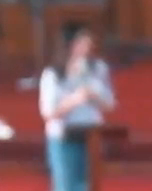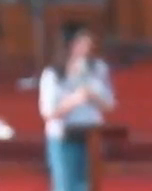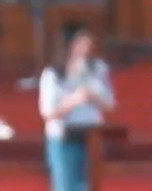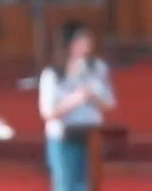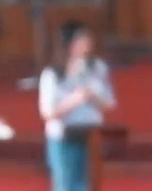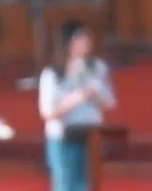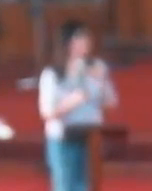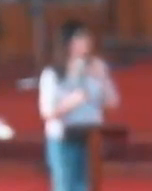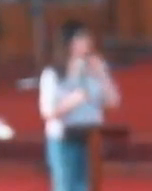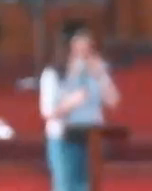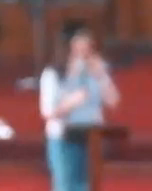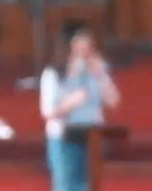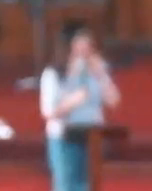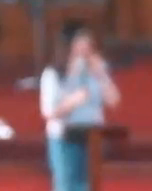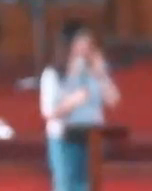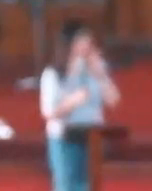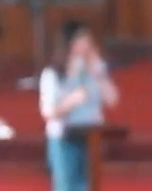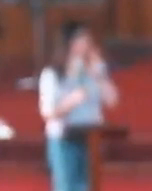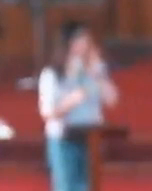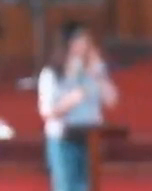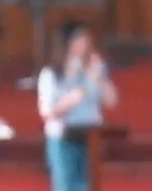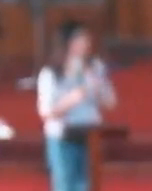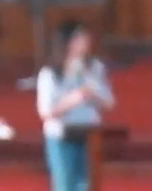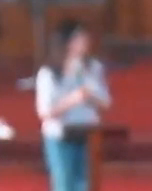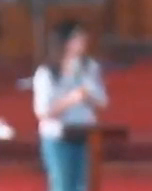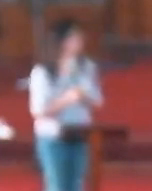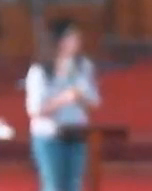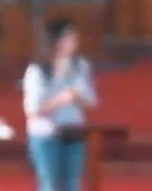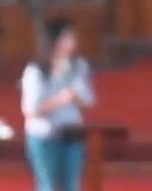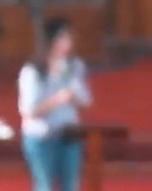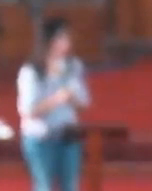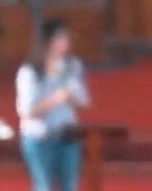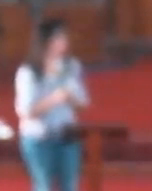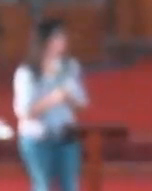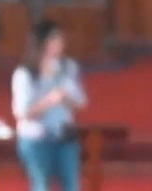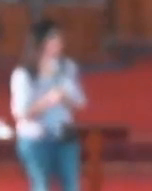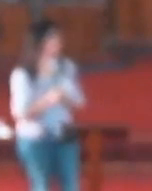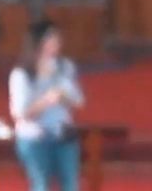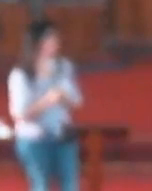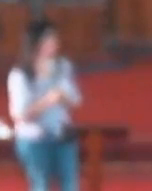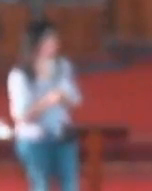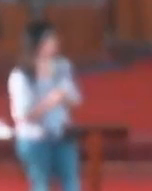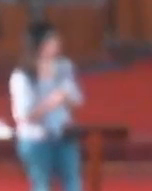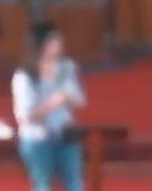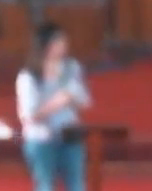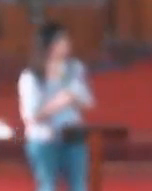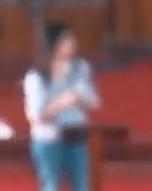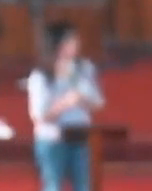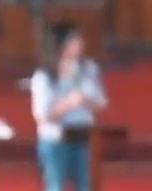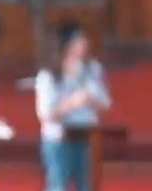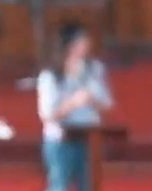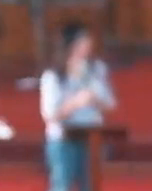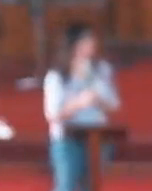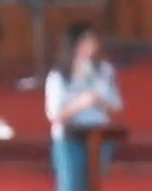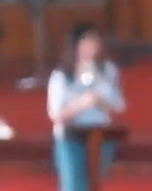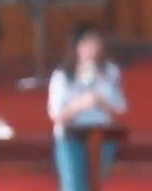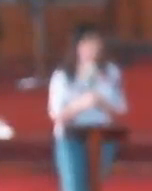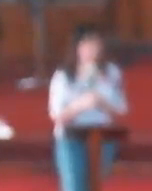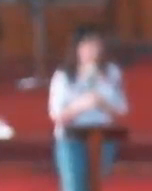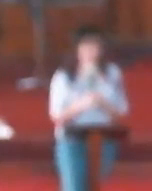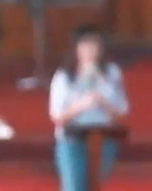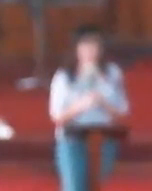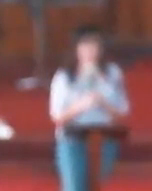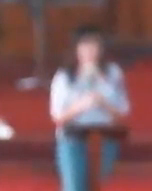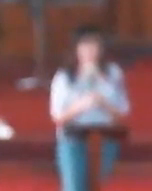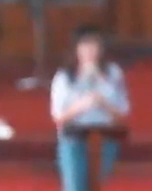Hay que tener cuidado de no apropiarnos cosas que son de Dios y decir, bueno, soy hecho a imagen de Dios, yo puedo hacer las cosas